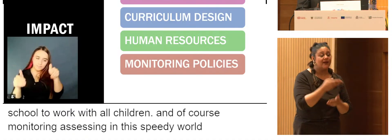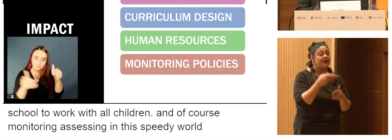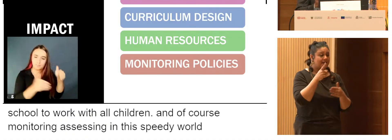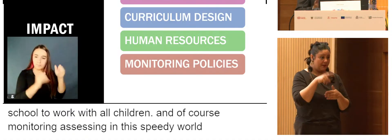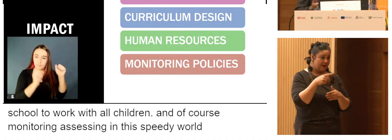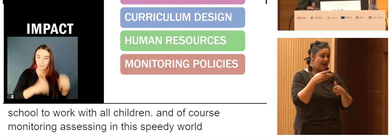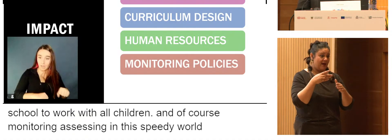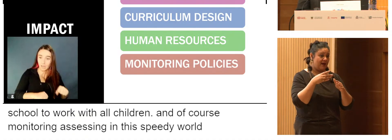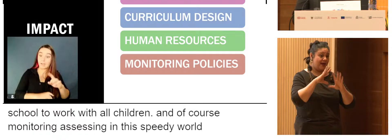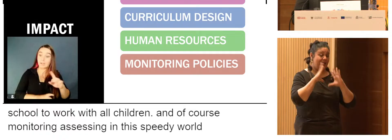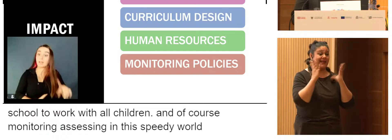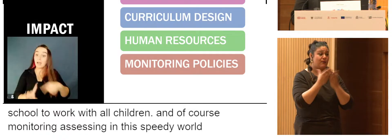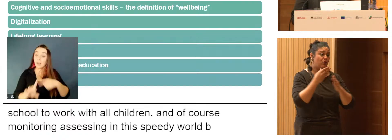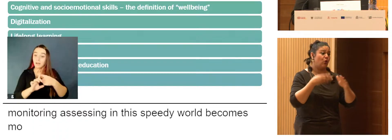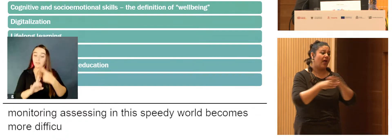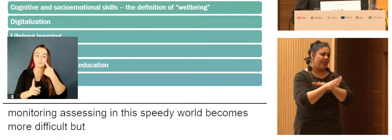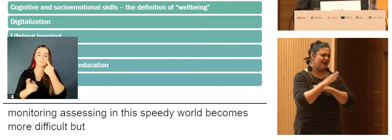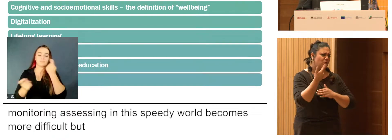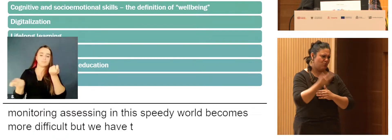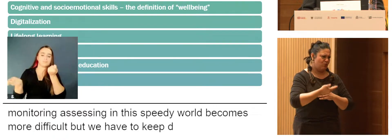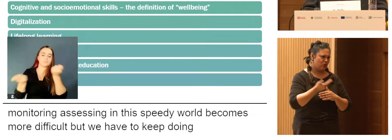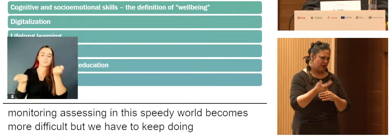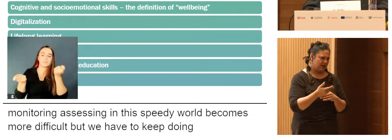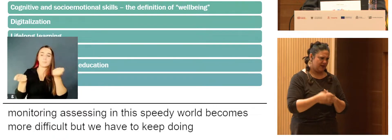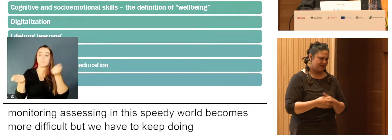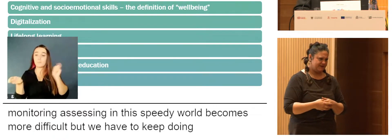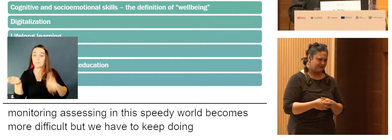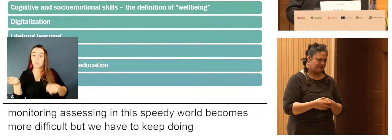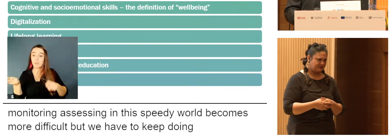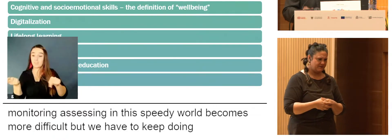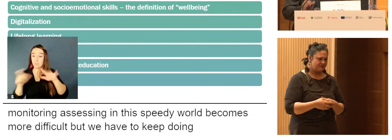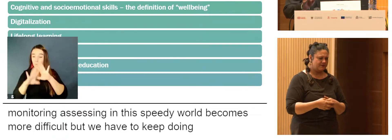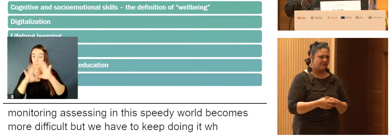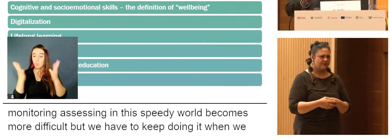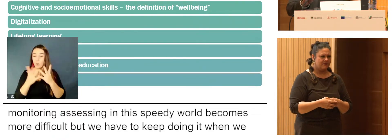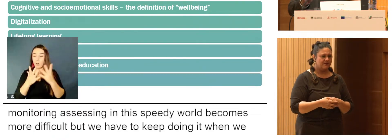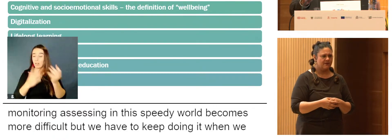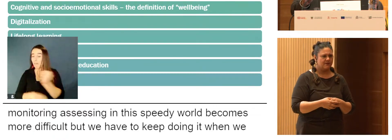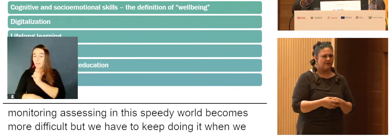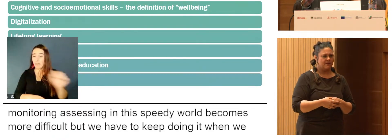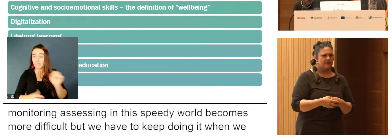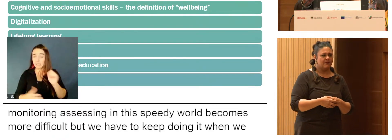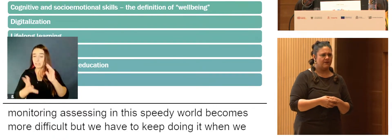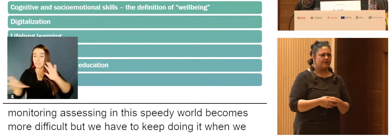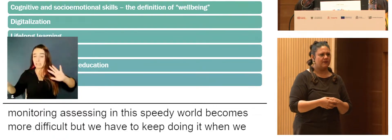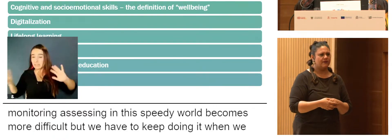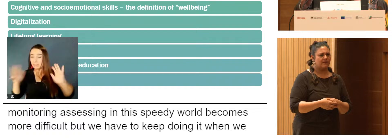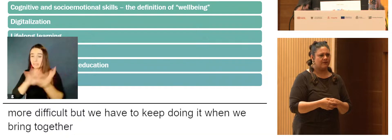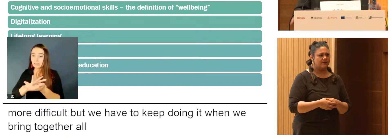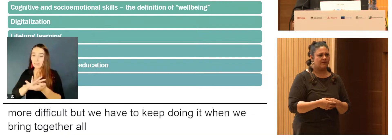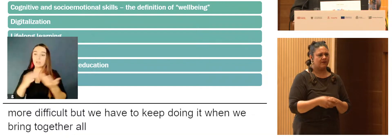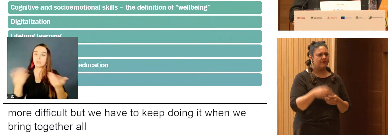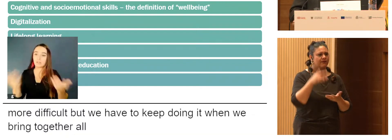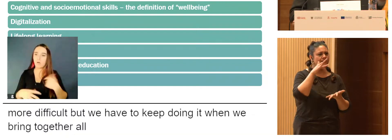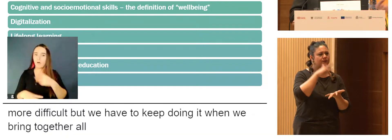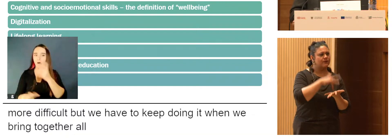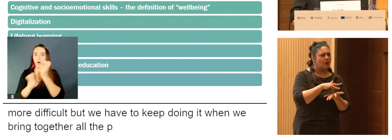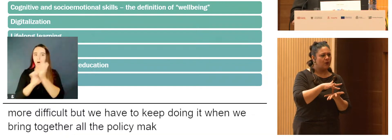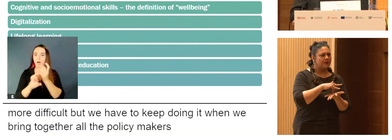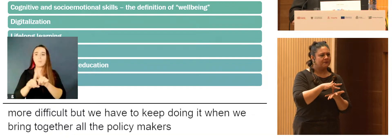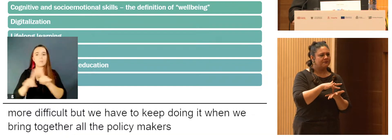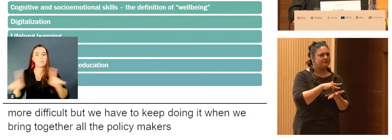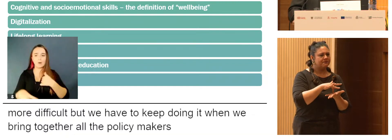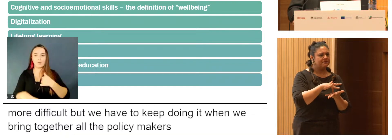more difficult, but we have to keep doing it. When we bring together all the policymakers in these